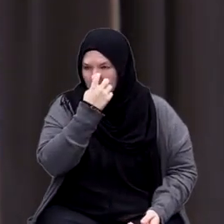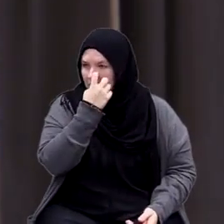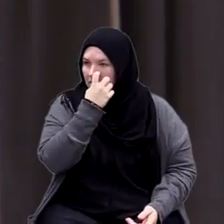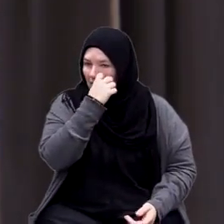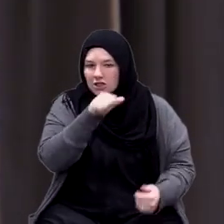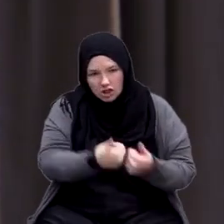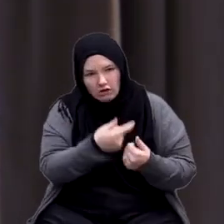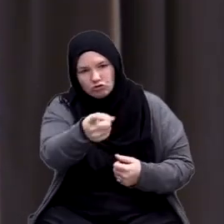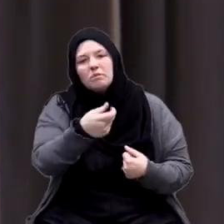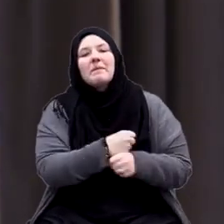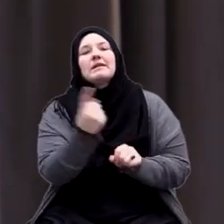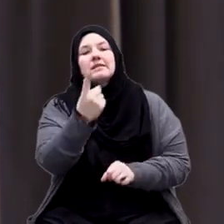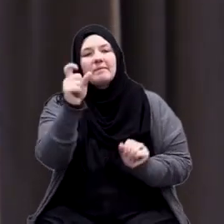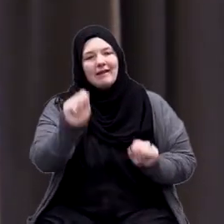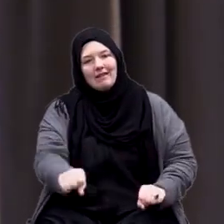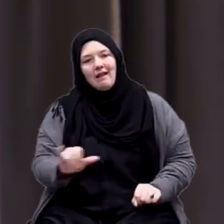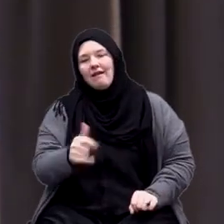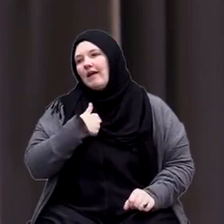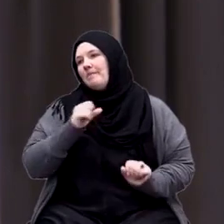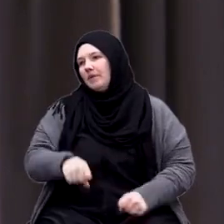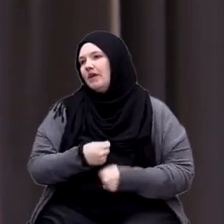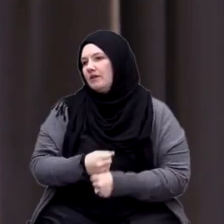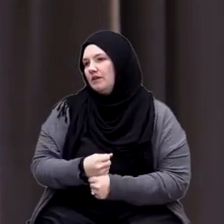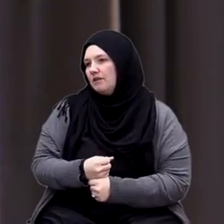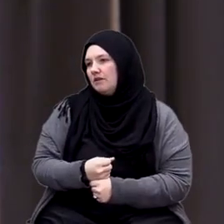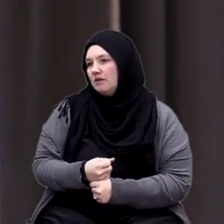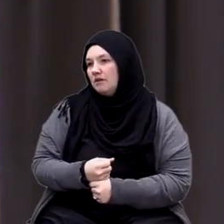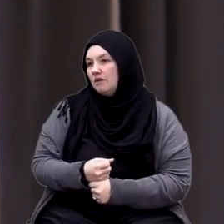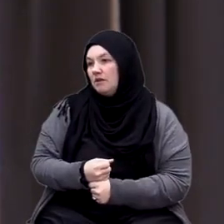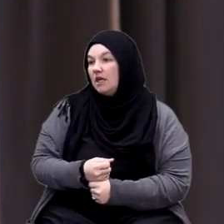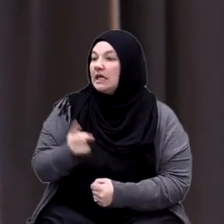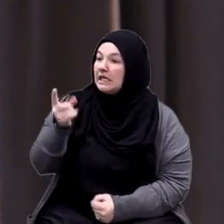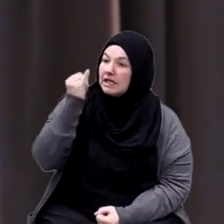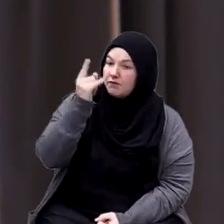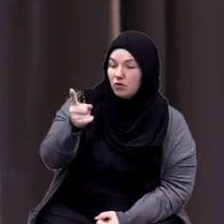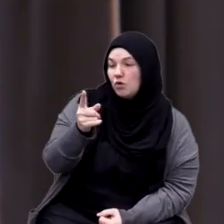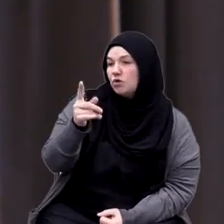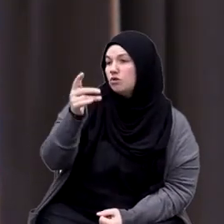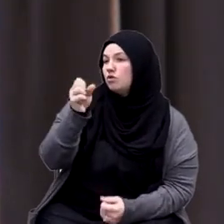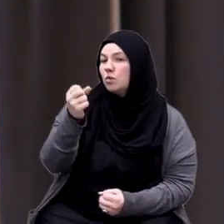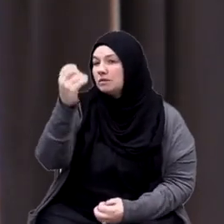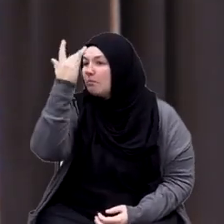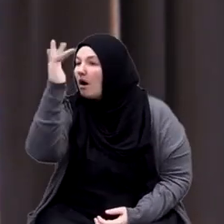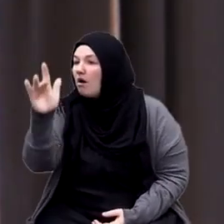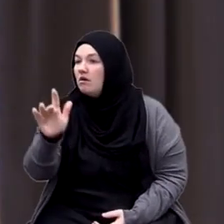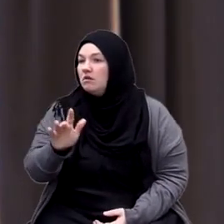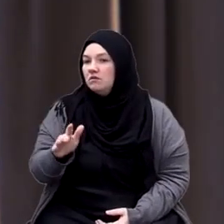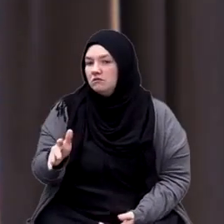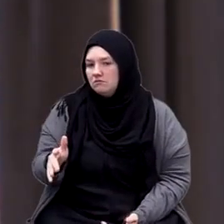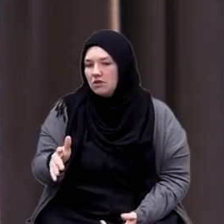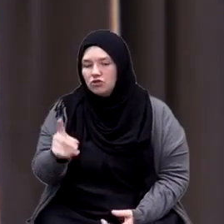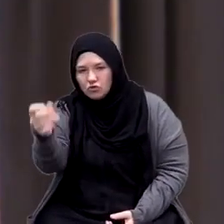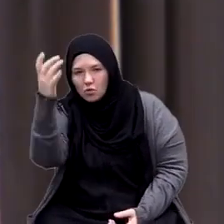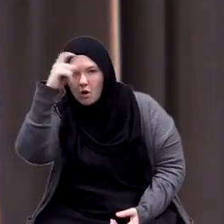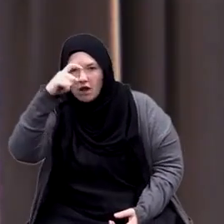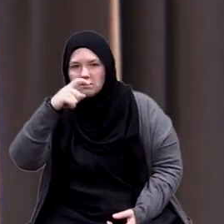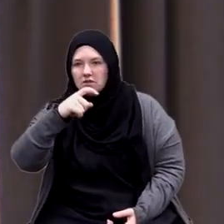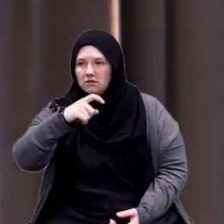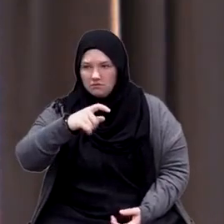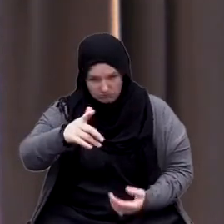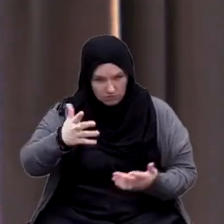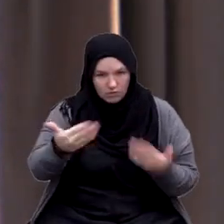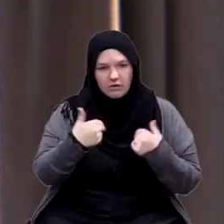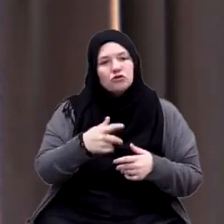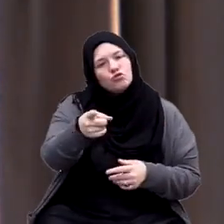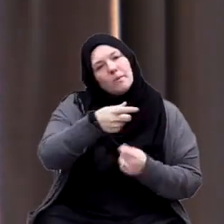it. Ya ayyuha an-nas in kuntum fi raybin min al-ba'th fa inna